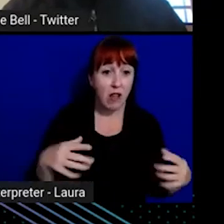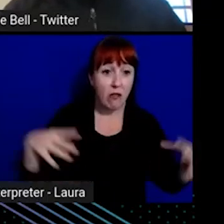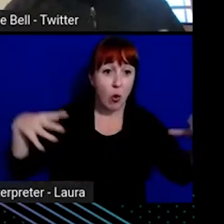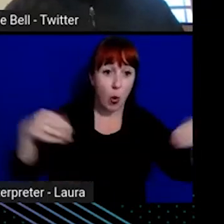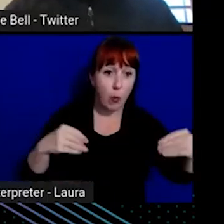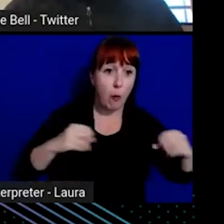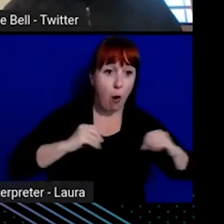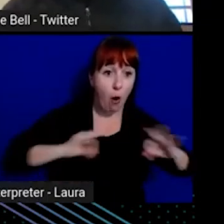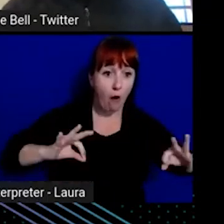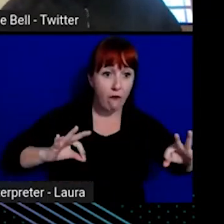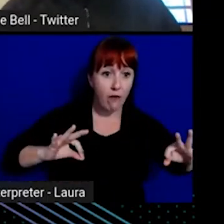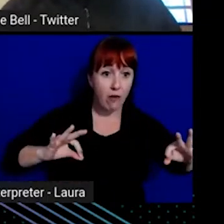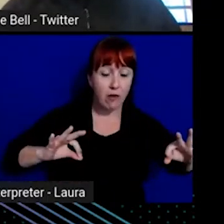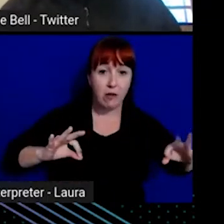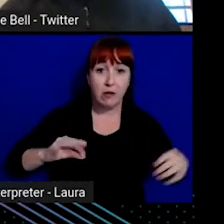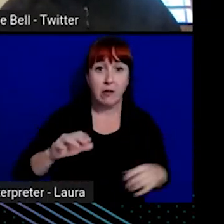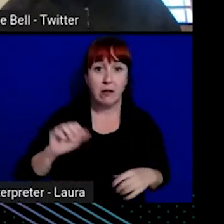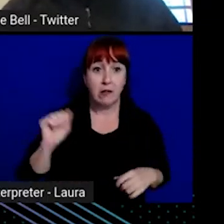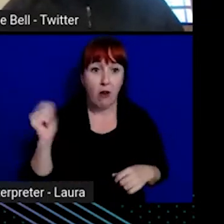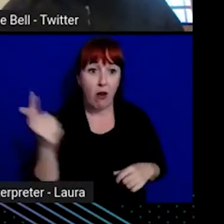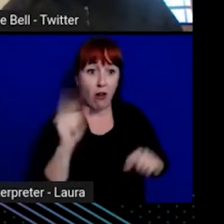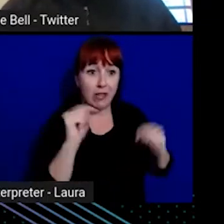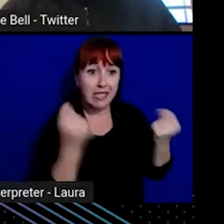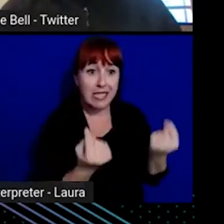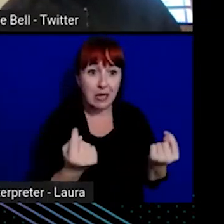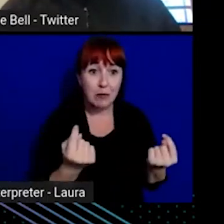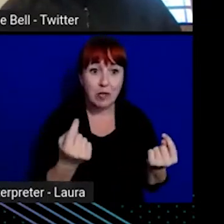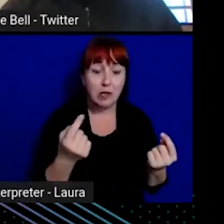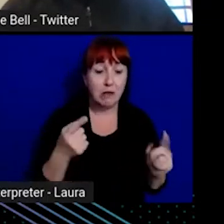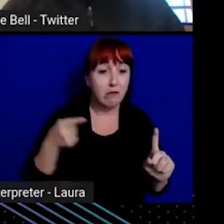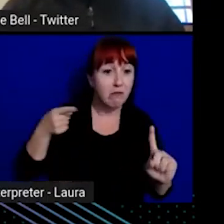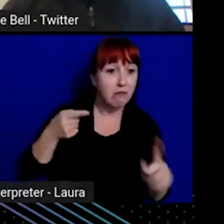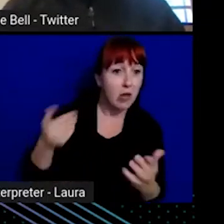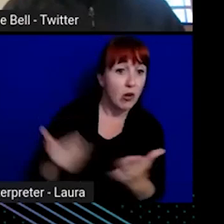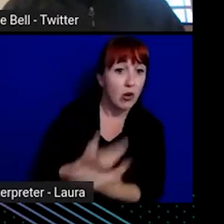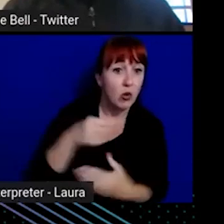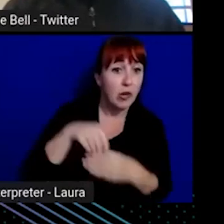for any team that's trying to do anything new in Terraform